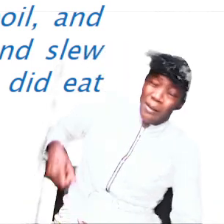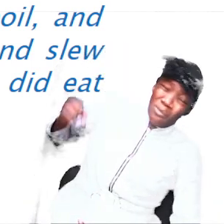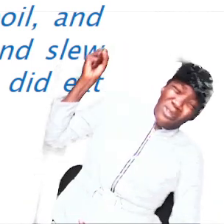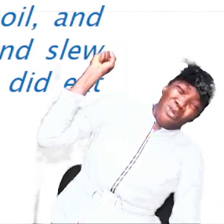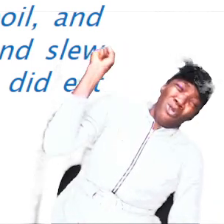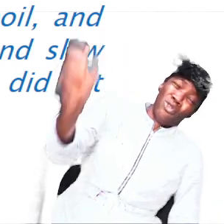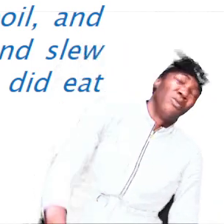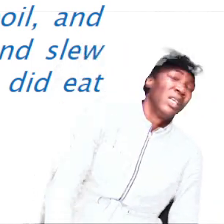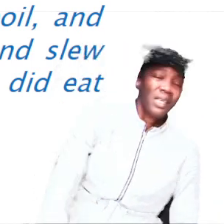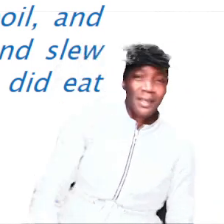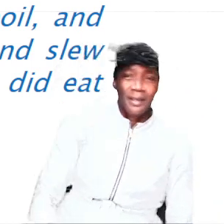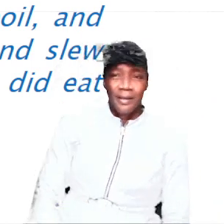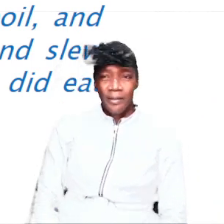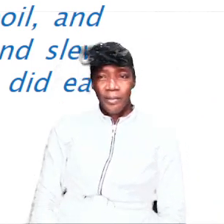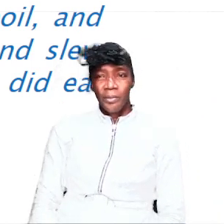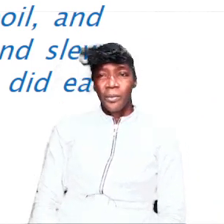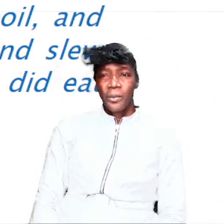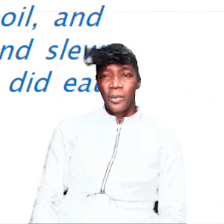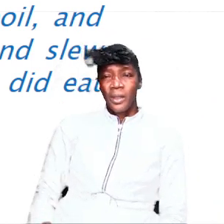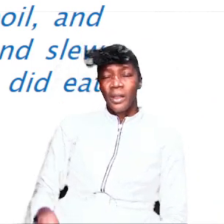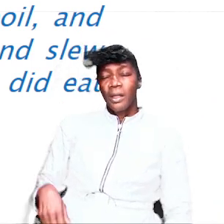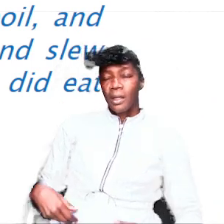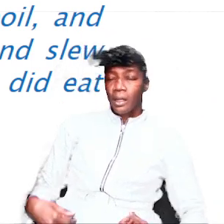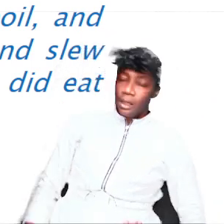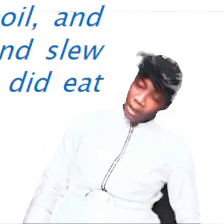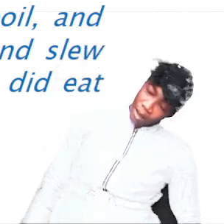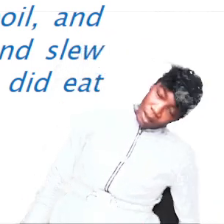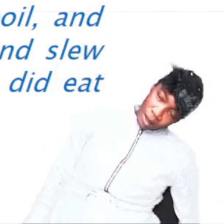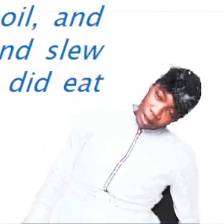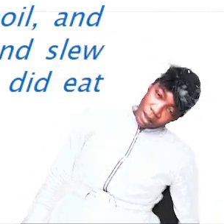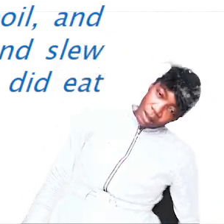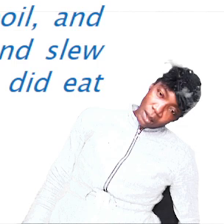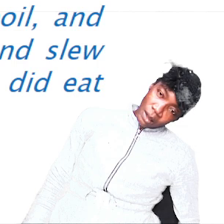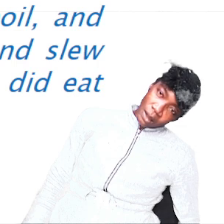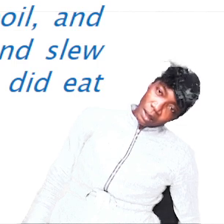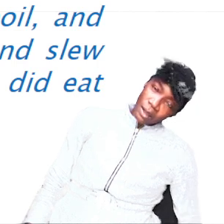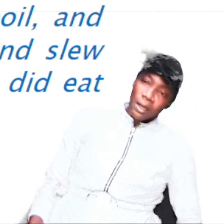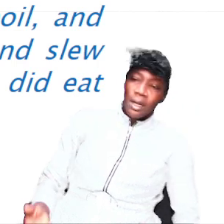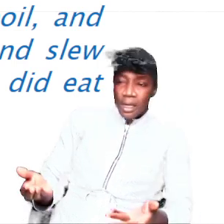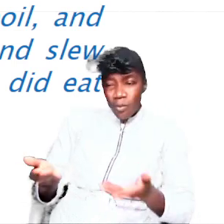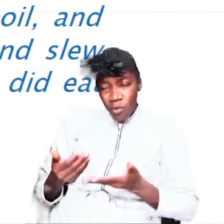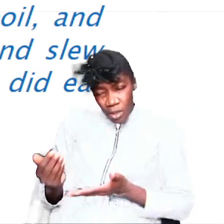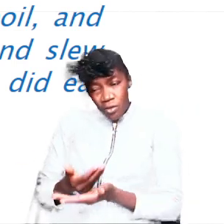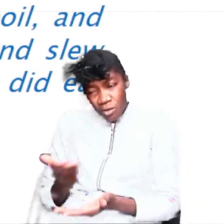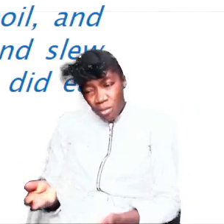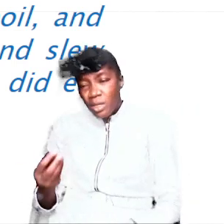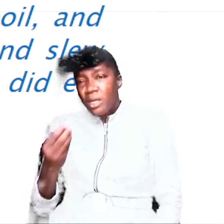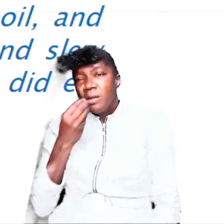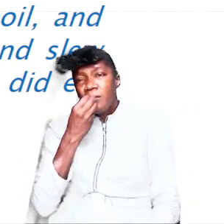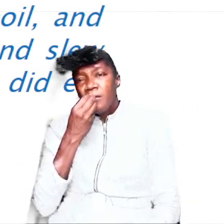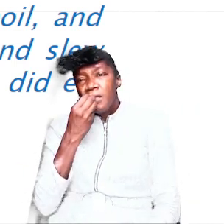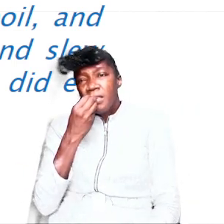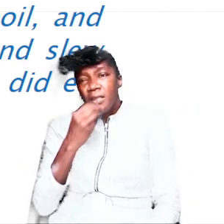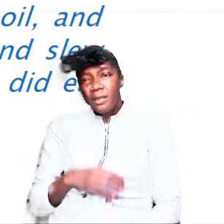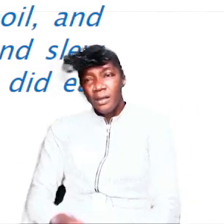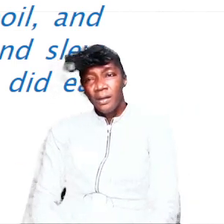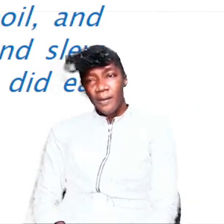And the people were very faint. They were weary. They wanted something to eat.